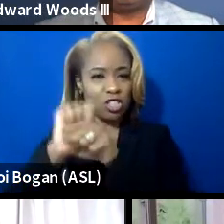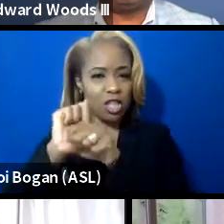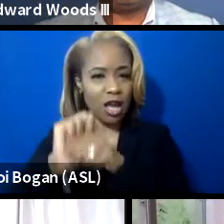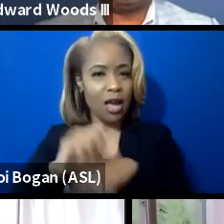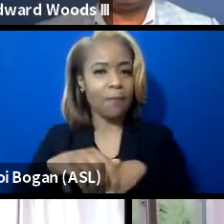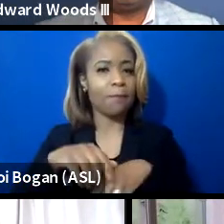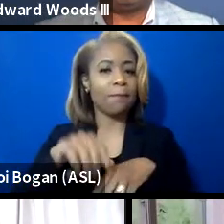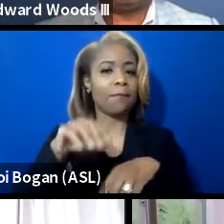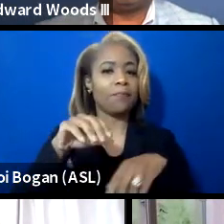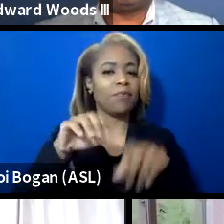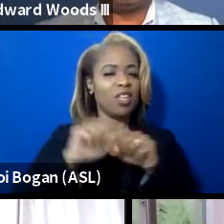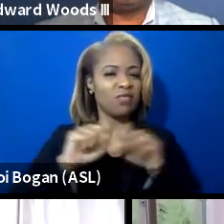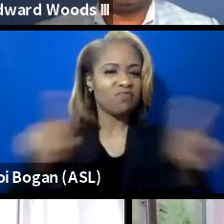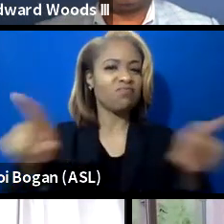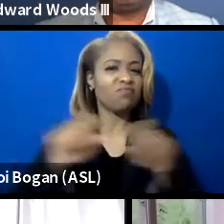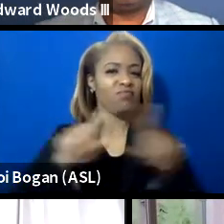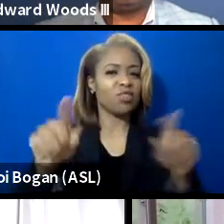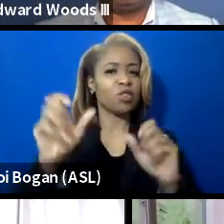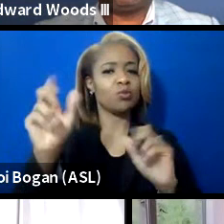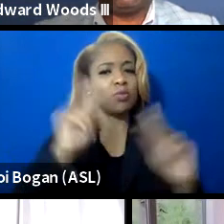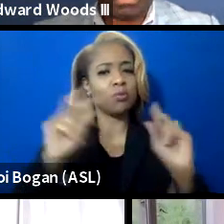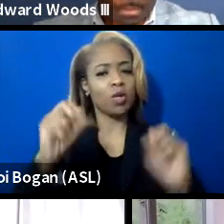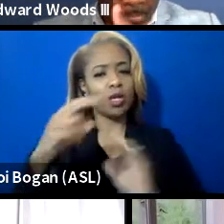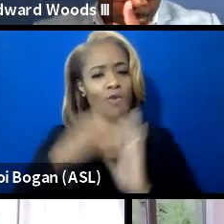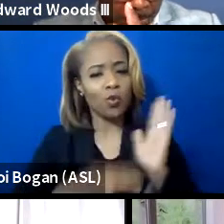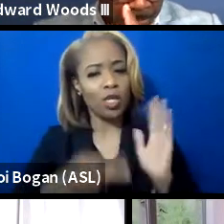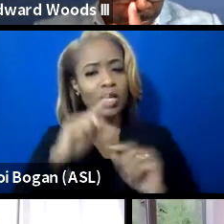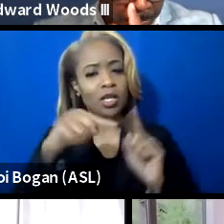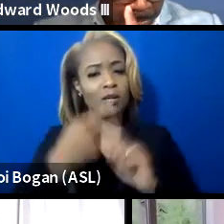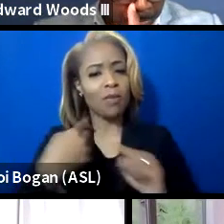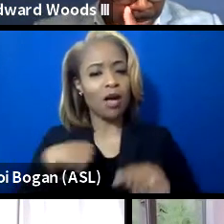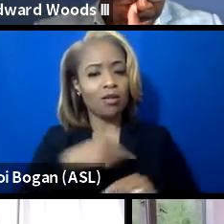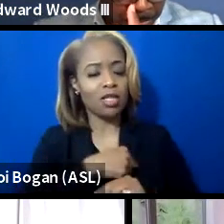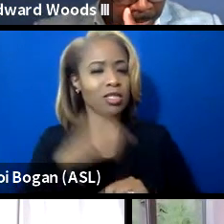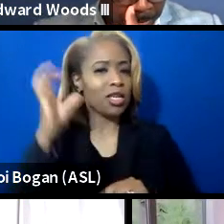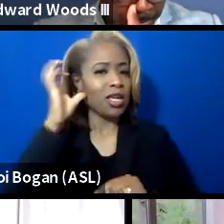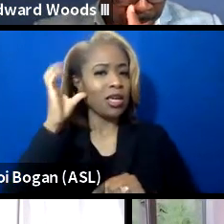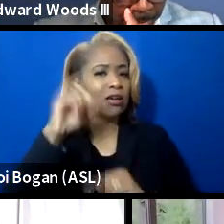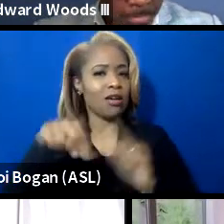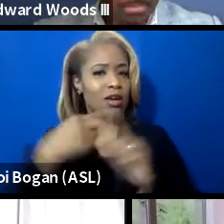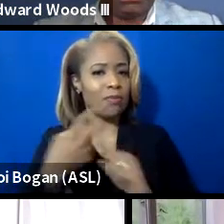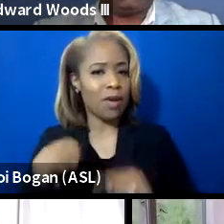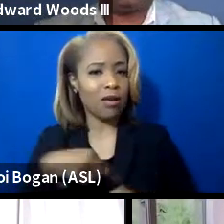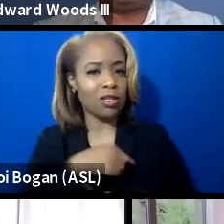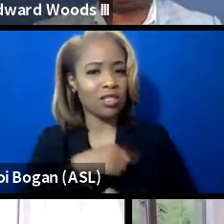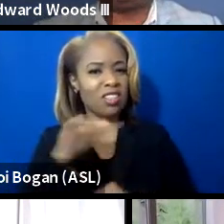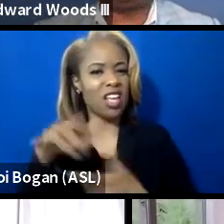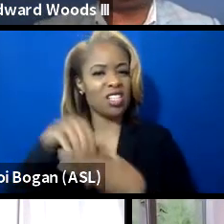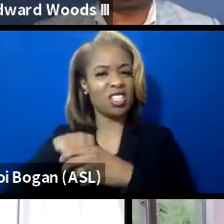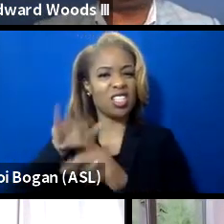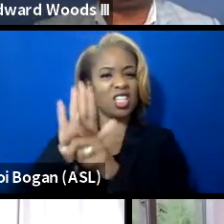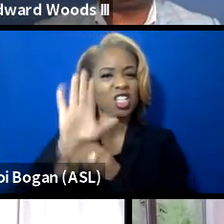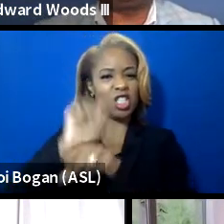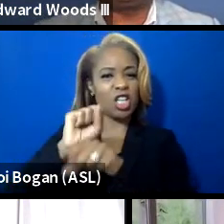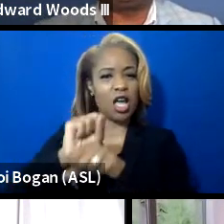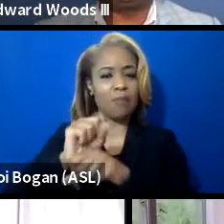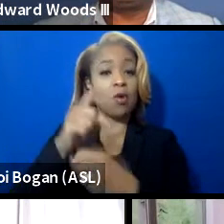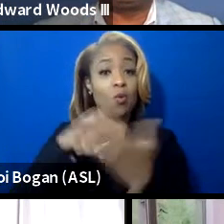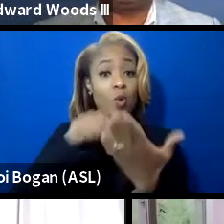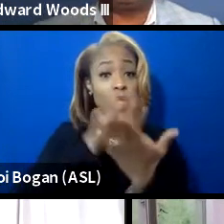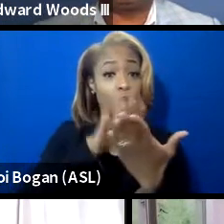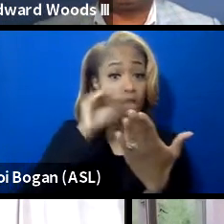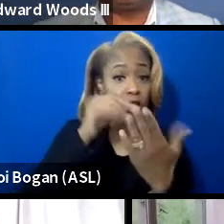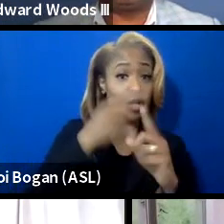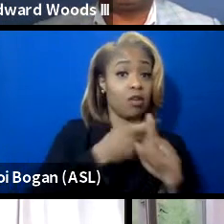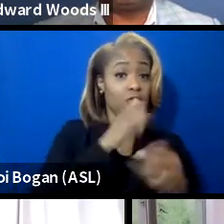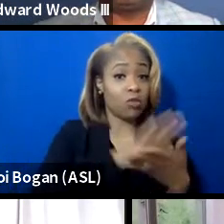out stuff so people can read about us and hear about us. That's all a part of his job and the things that you learn in school